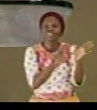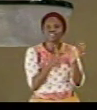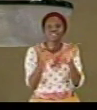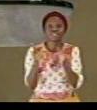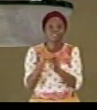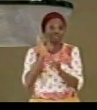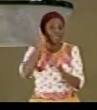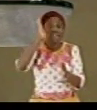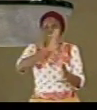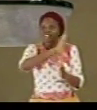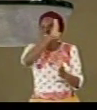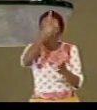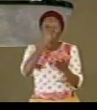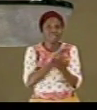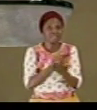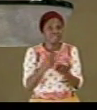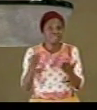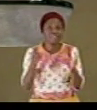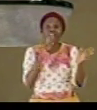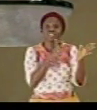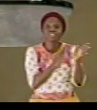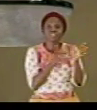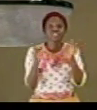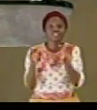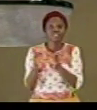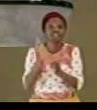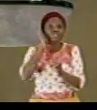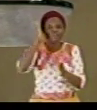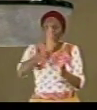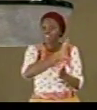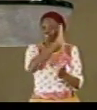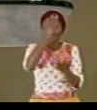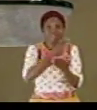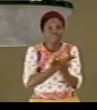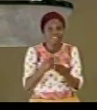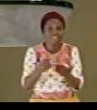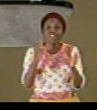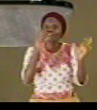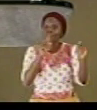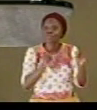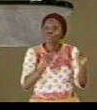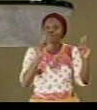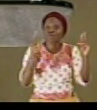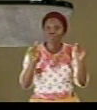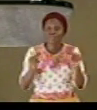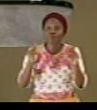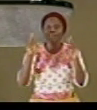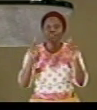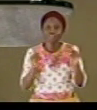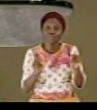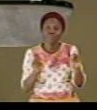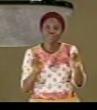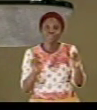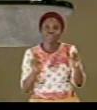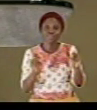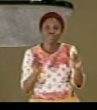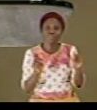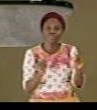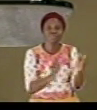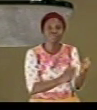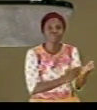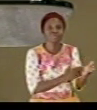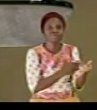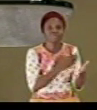You never fail. Never fail. Jesus, we never fail. No, no, no.